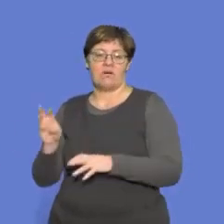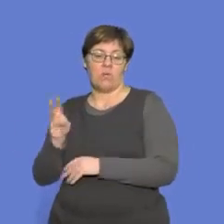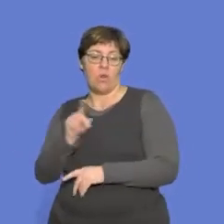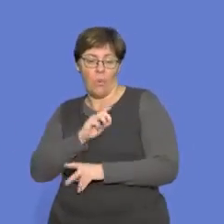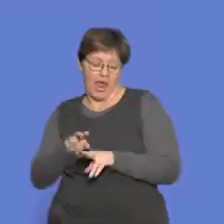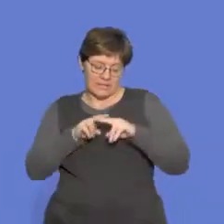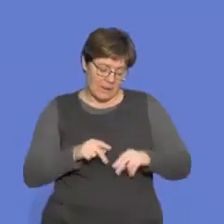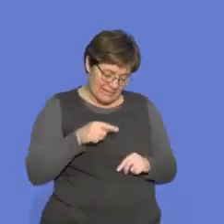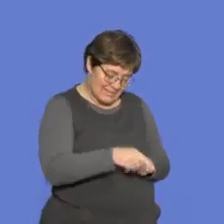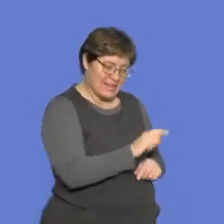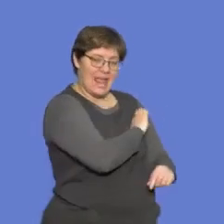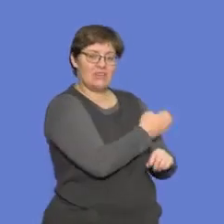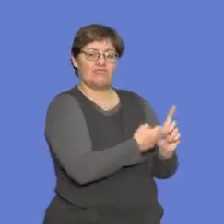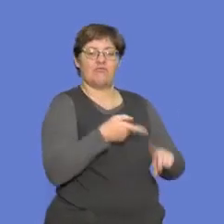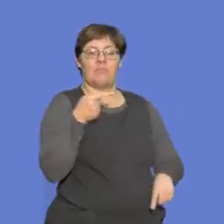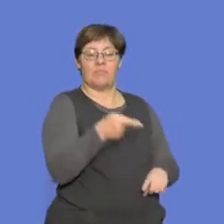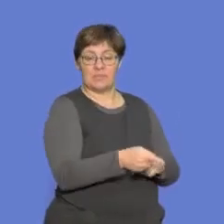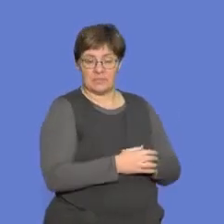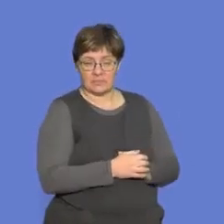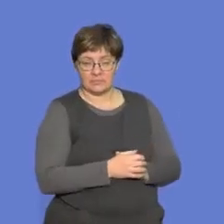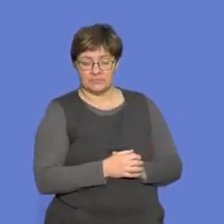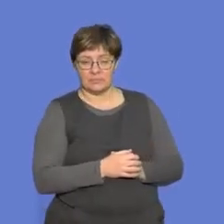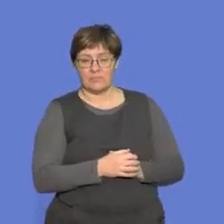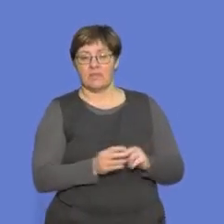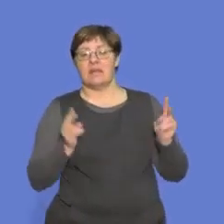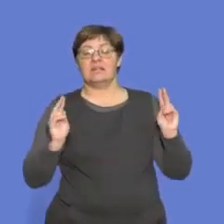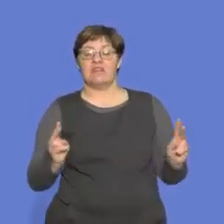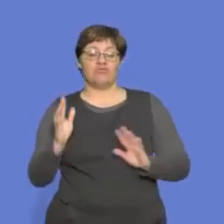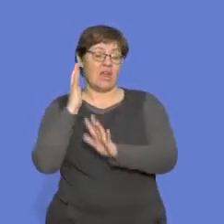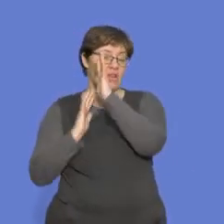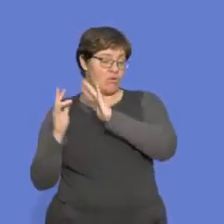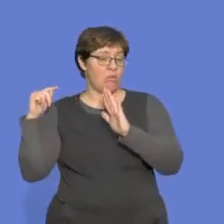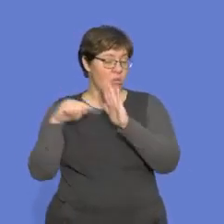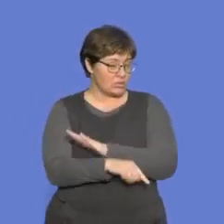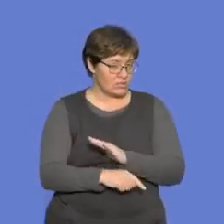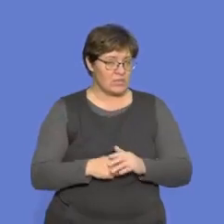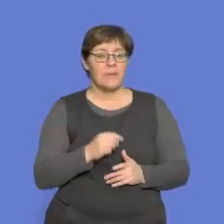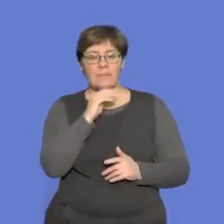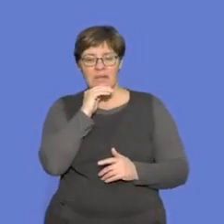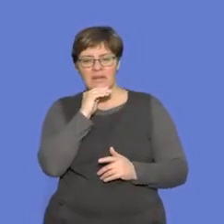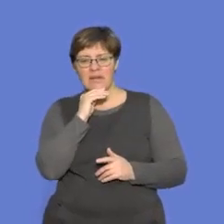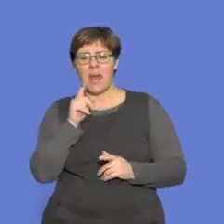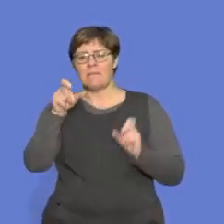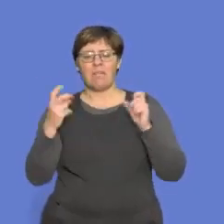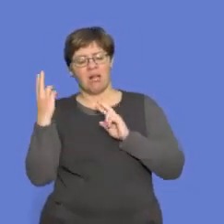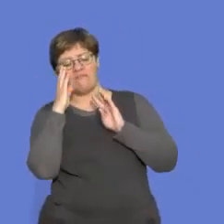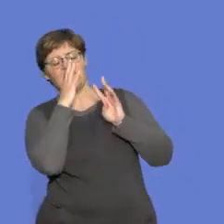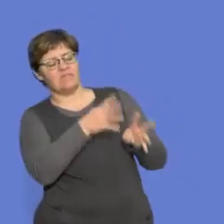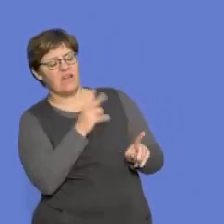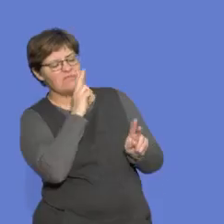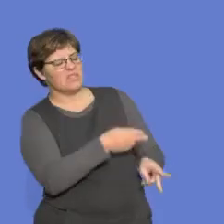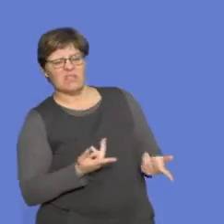in that. The loss of natural heritage makes South Africa a less interesting place, guys. I mean, if we didn't have the big